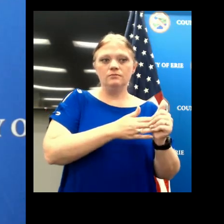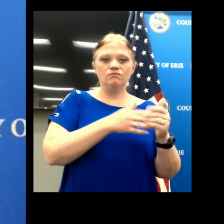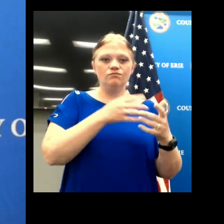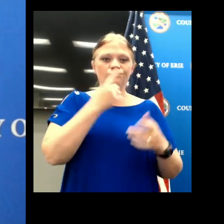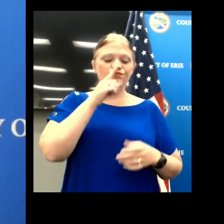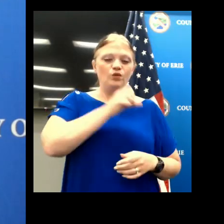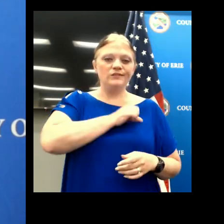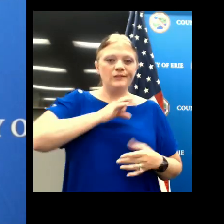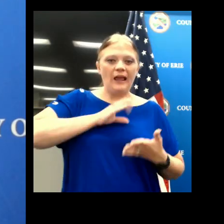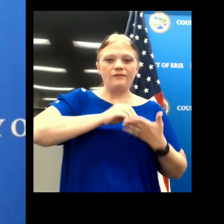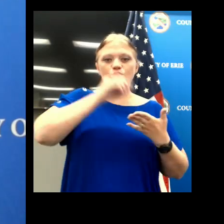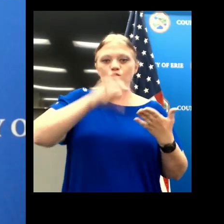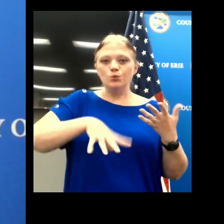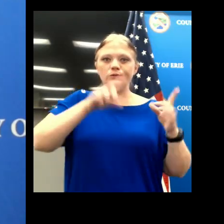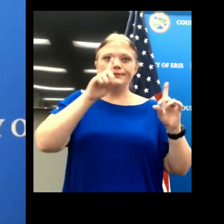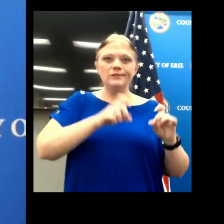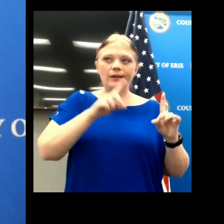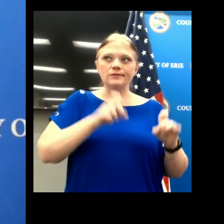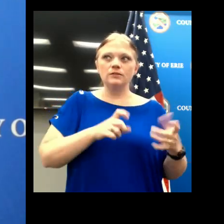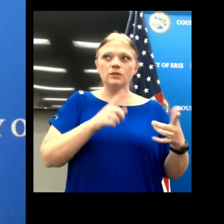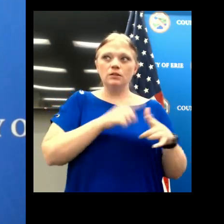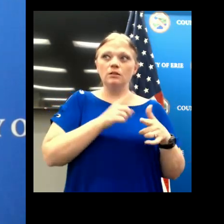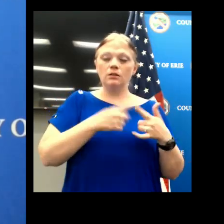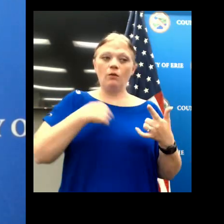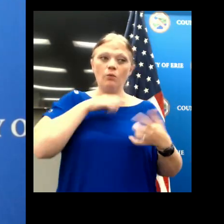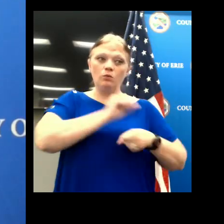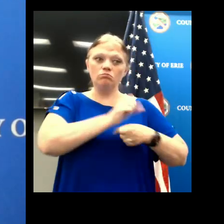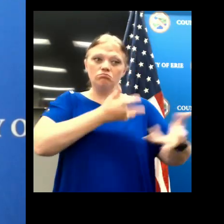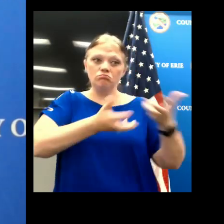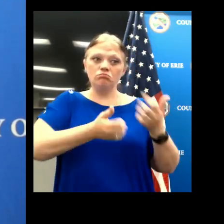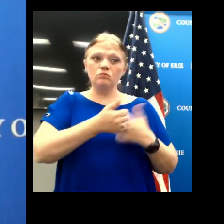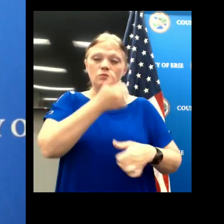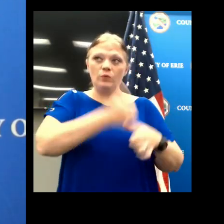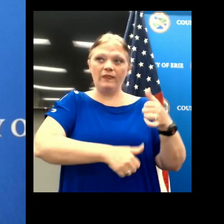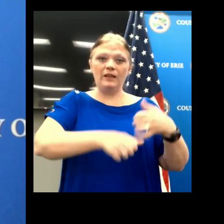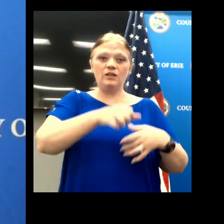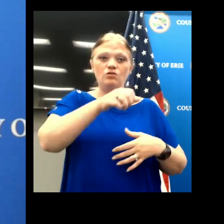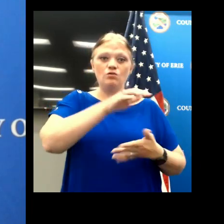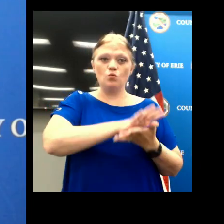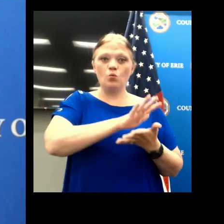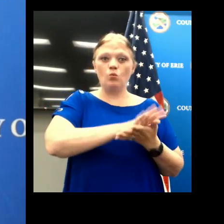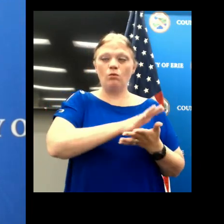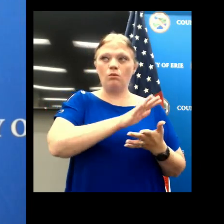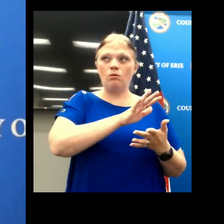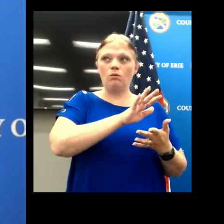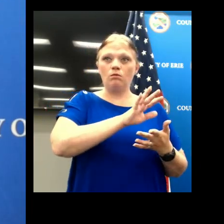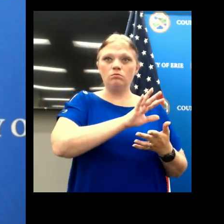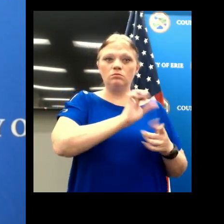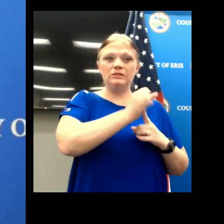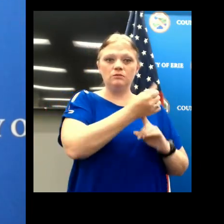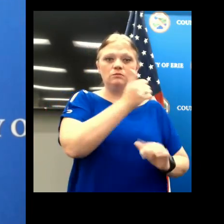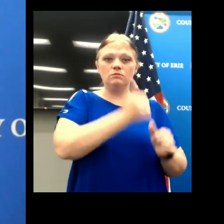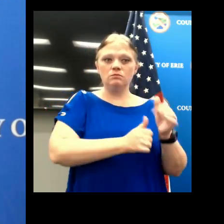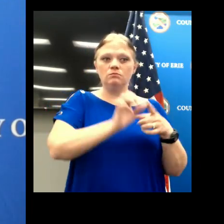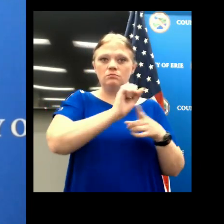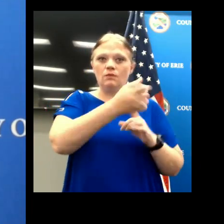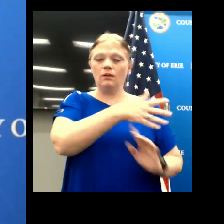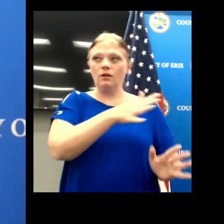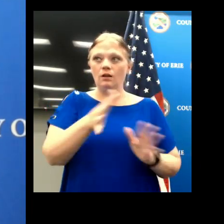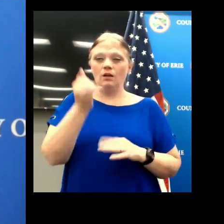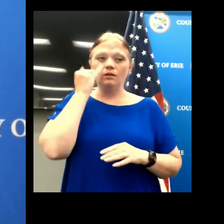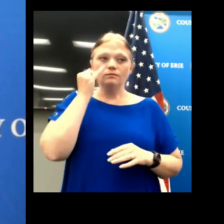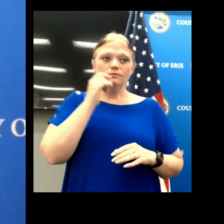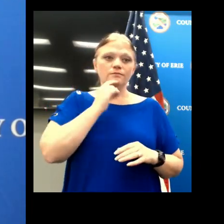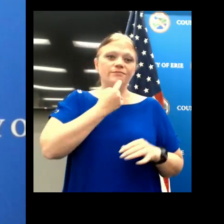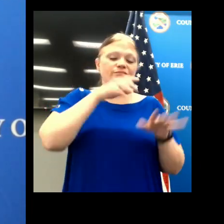or students tested, we'll work with each school on a case-by-case situation. So if there could be an extreme as an outbreak,